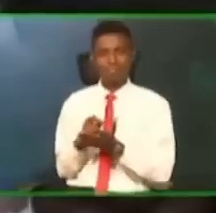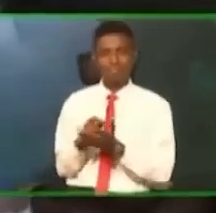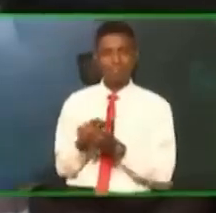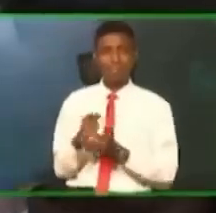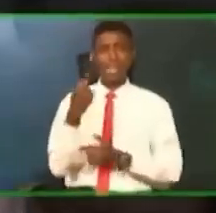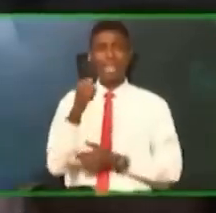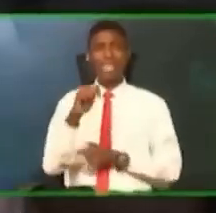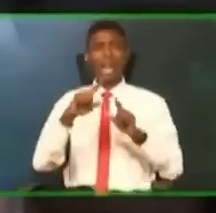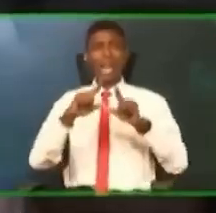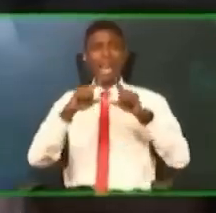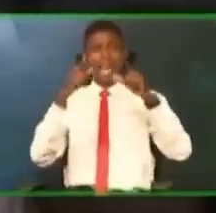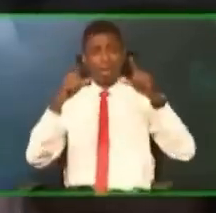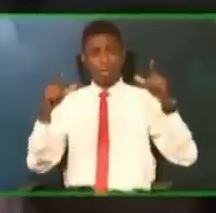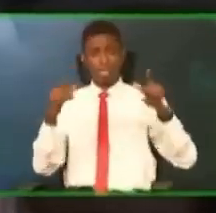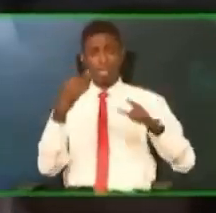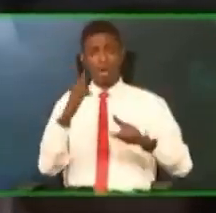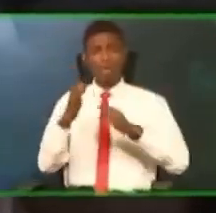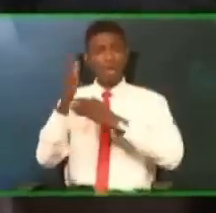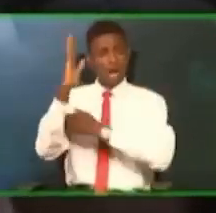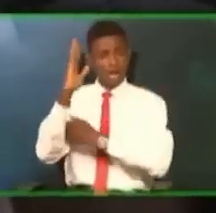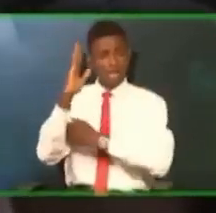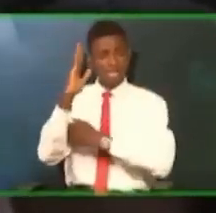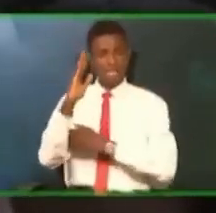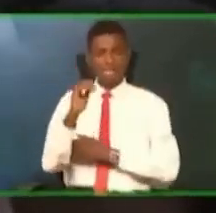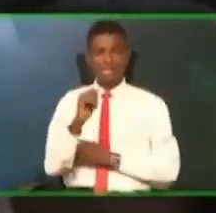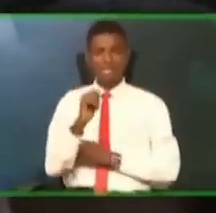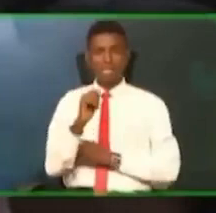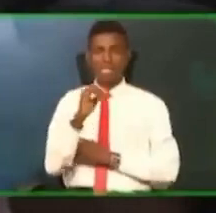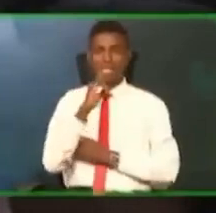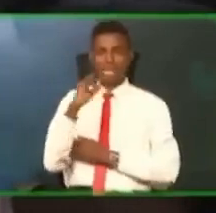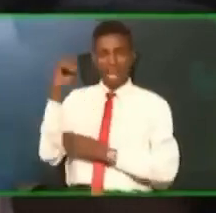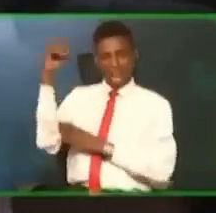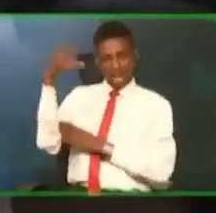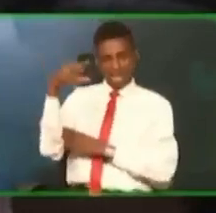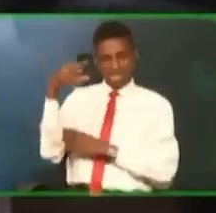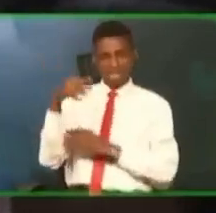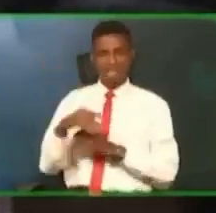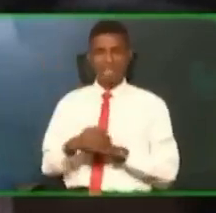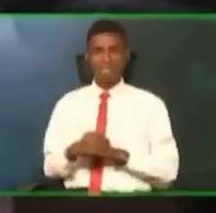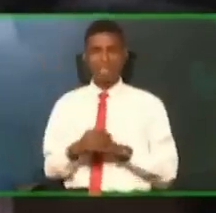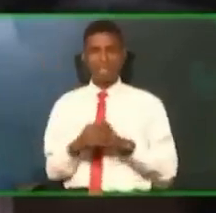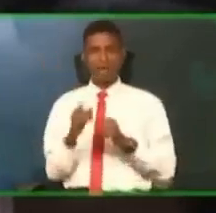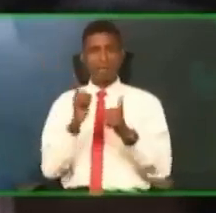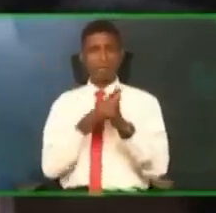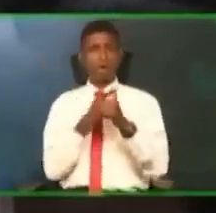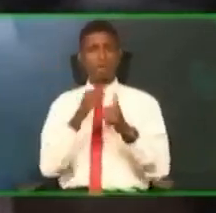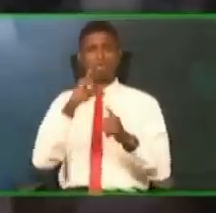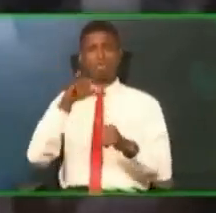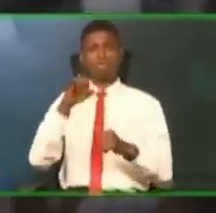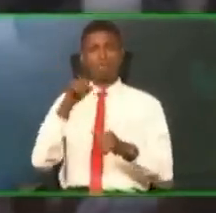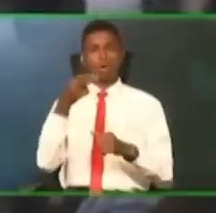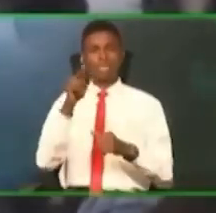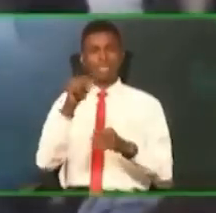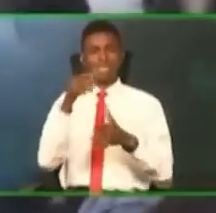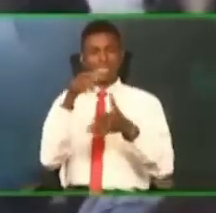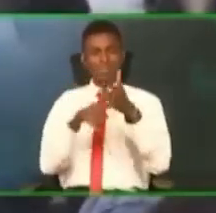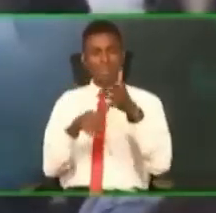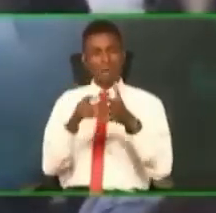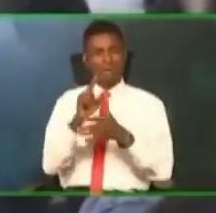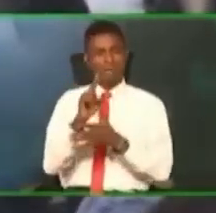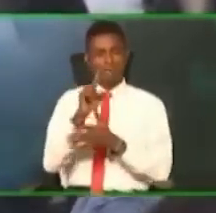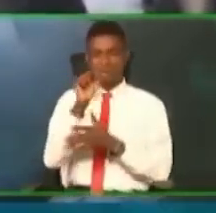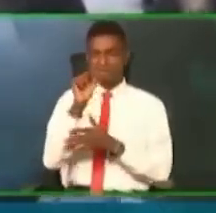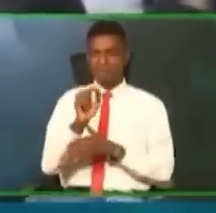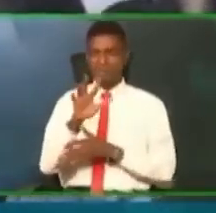The language of God is light. 1 John chapter 1 and verse 5 already tells us